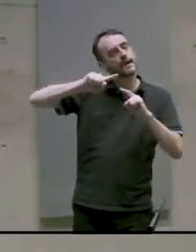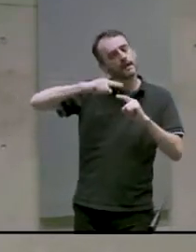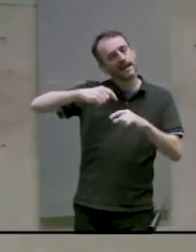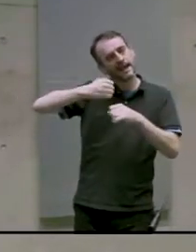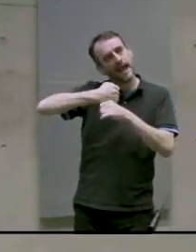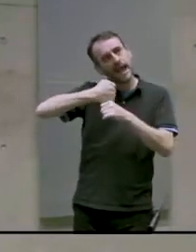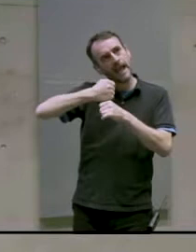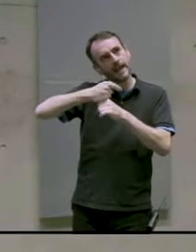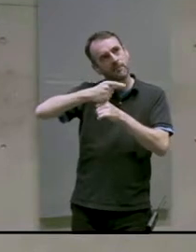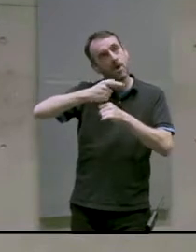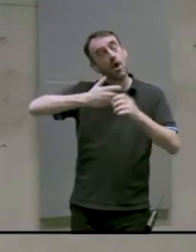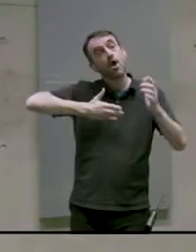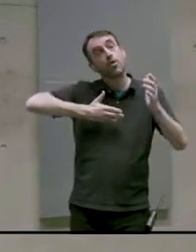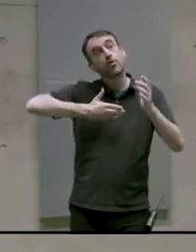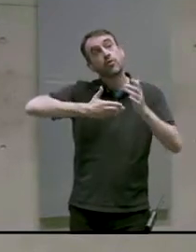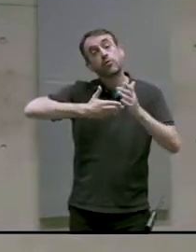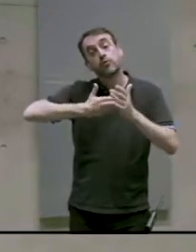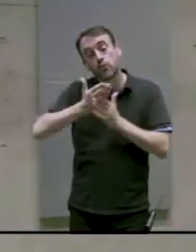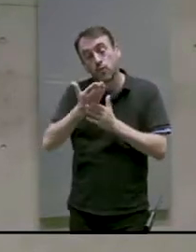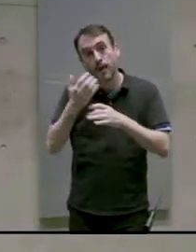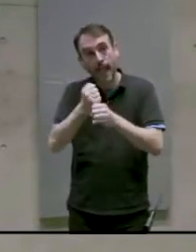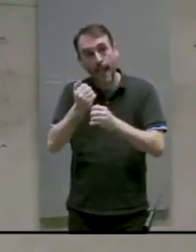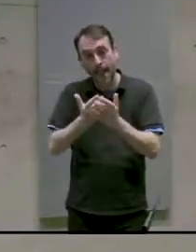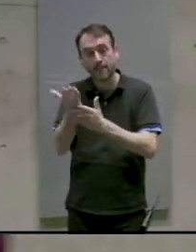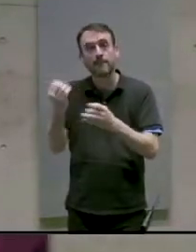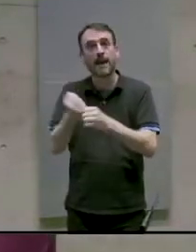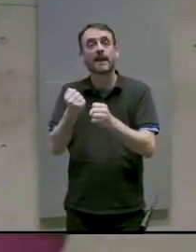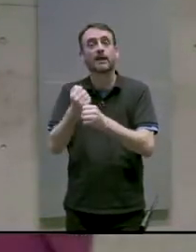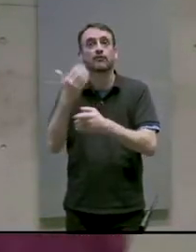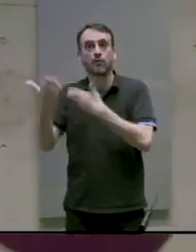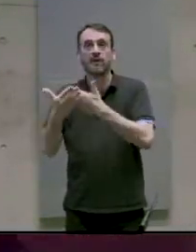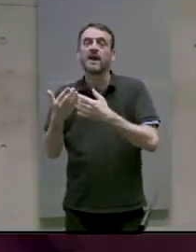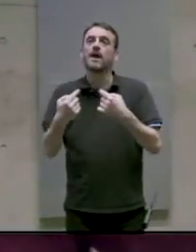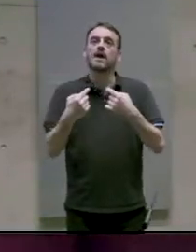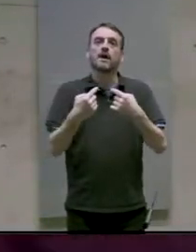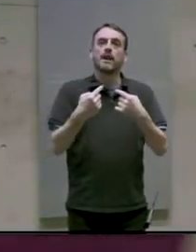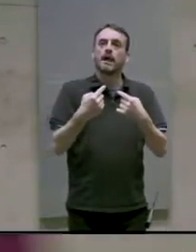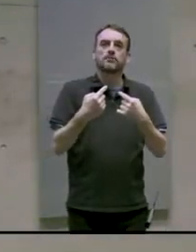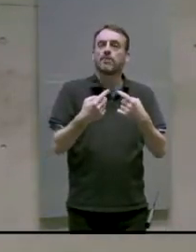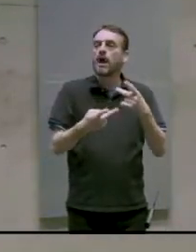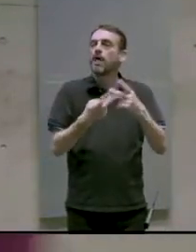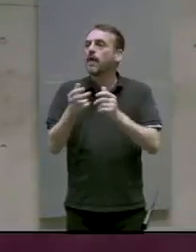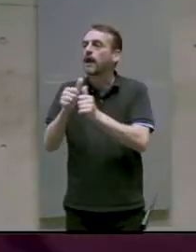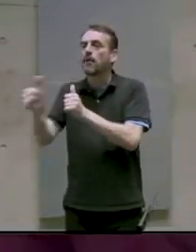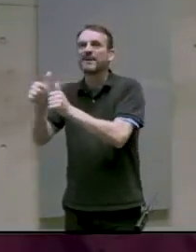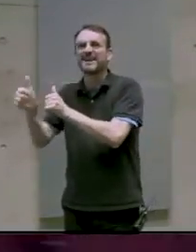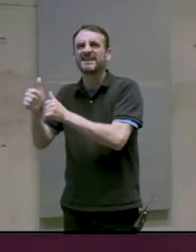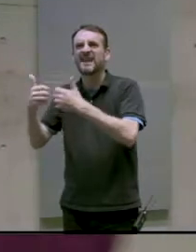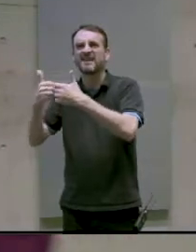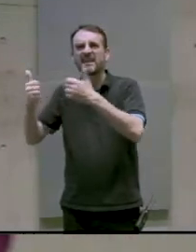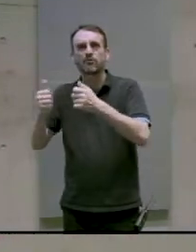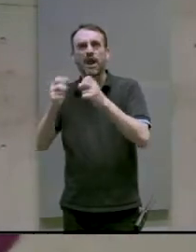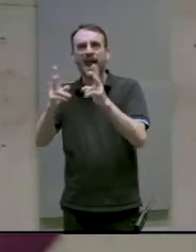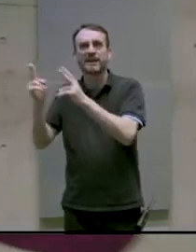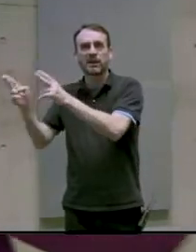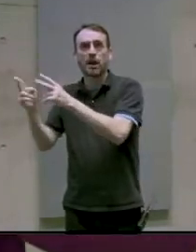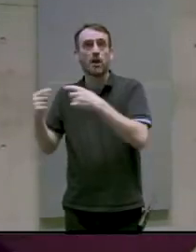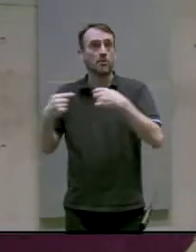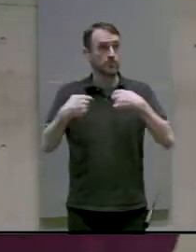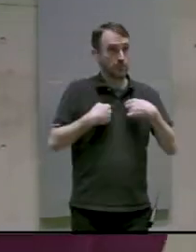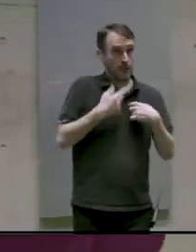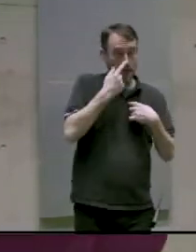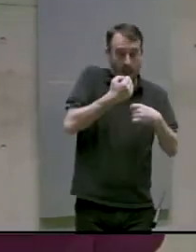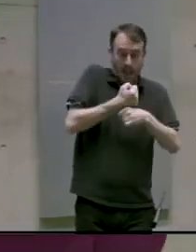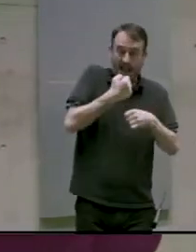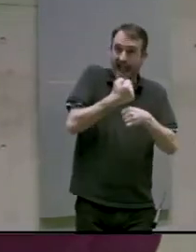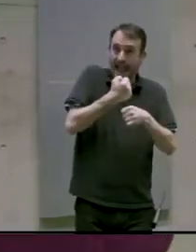story whilst playing it. Most people would make separate editors and then have a game, and they'd be jumping between them. We could actually play our game